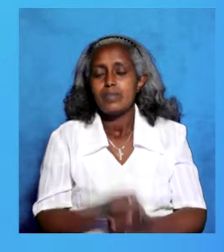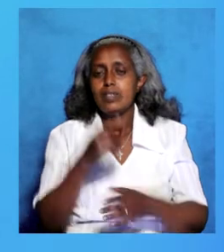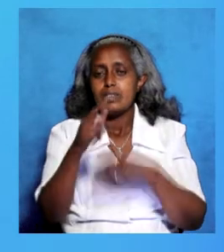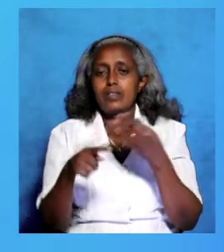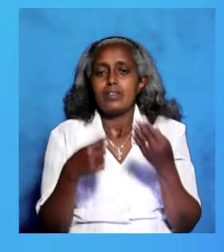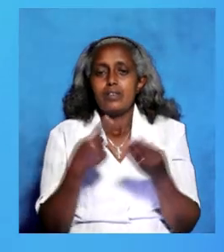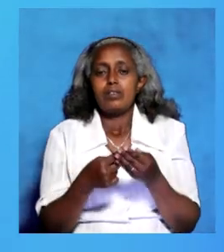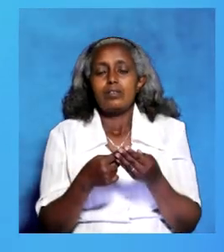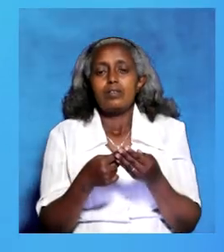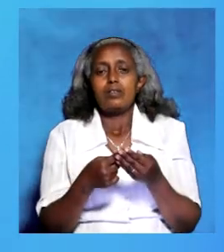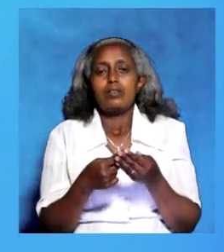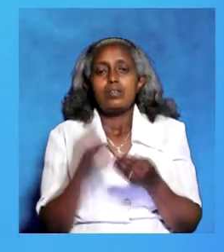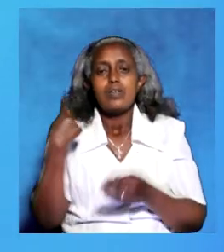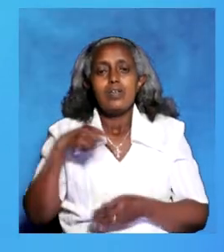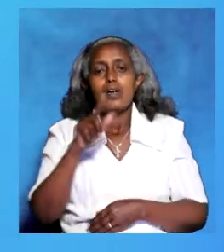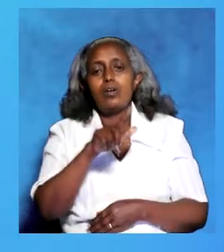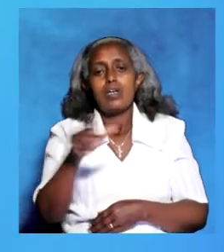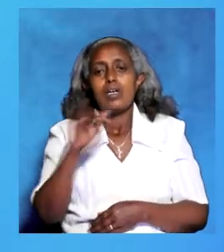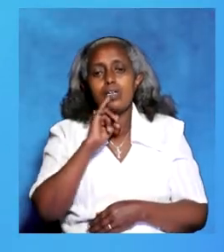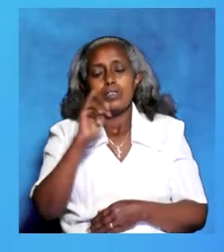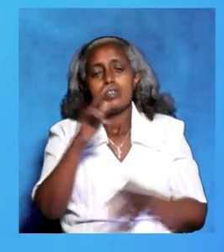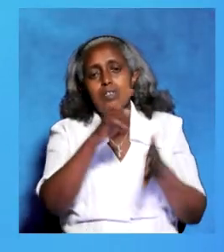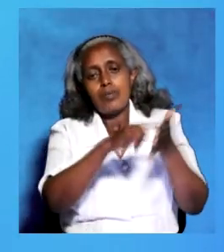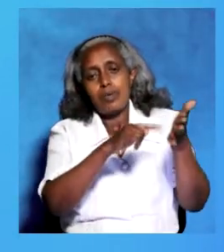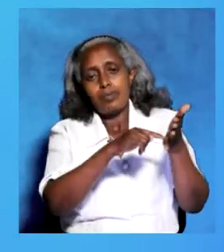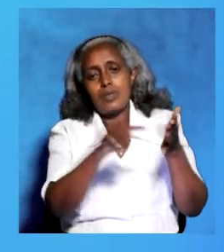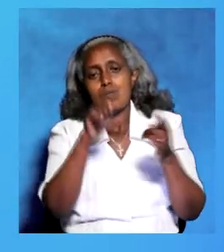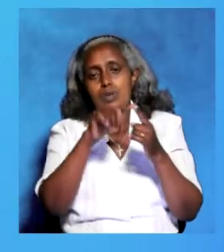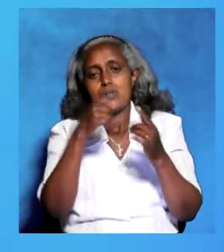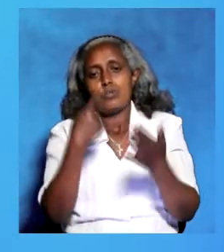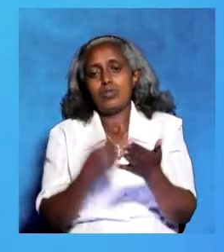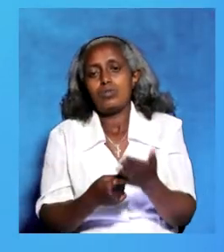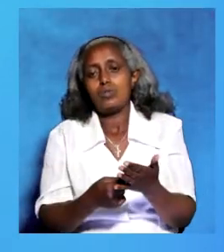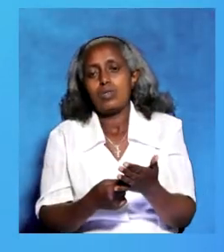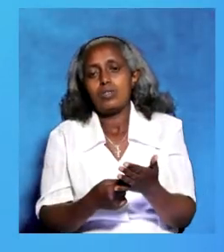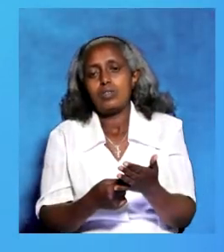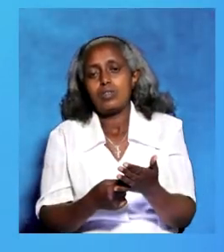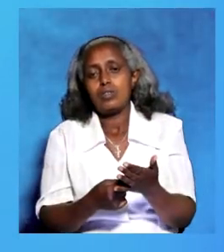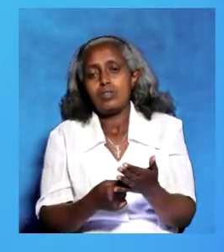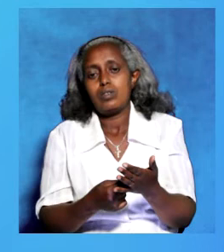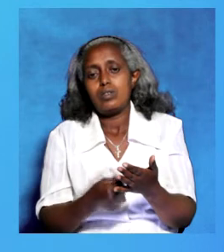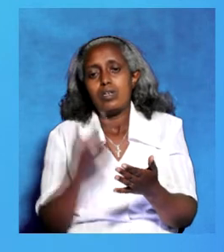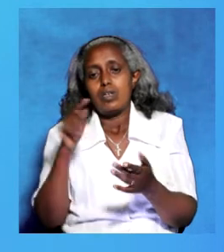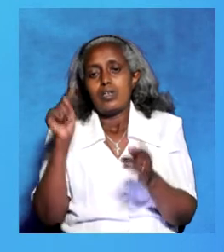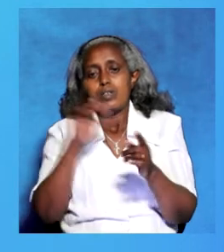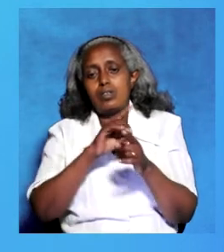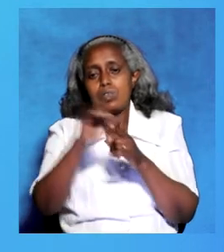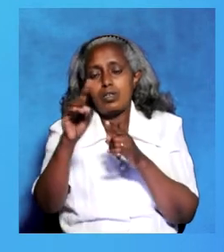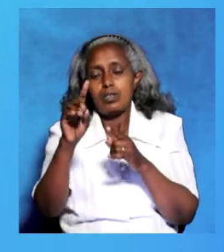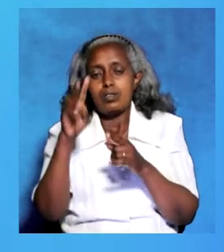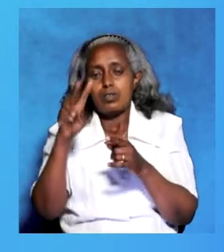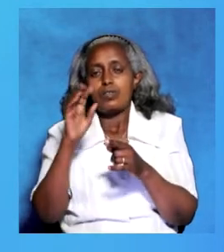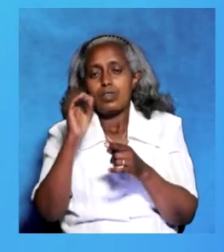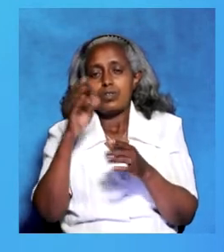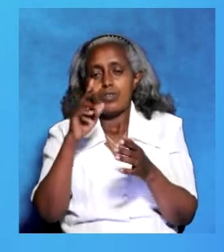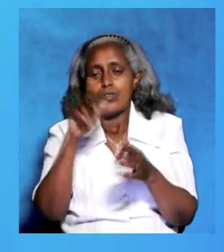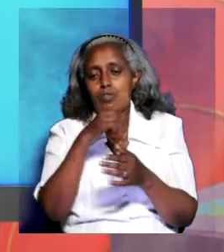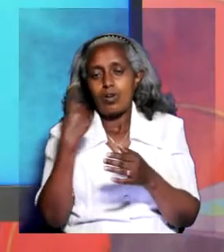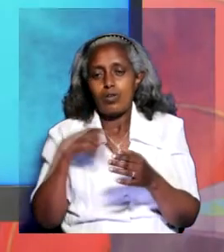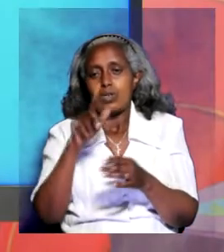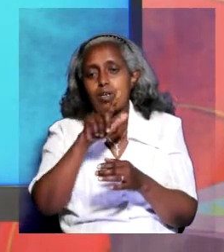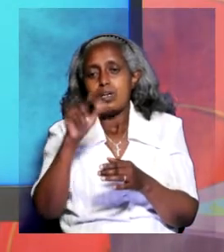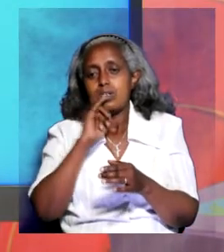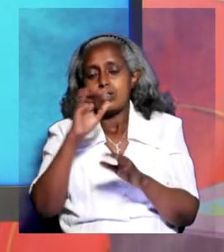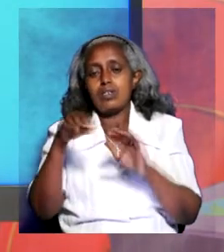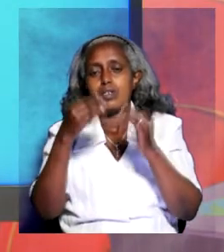Since our line is perpendicular to this one, the direction vector of our line with the given line